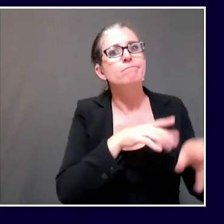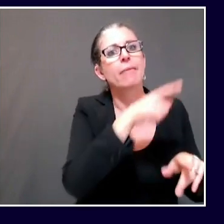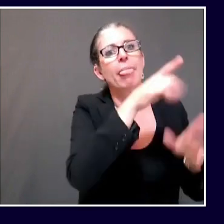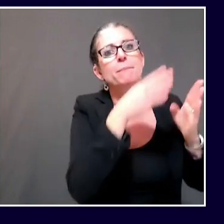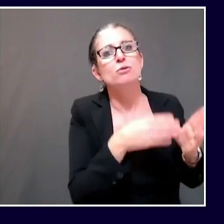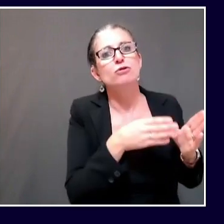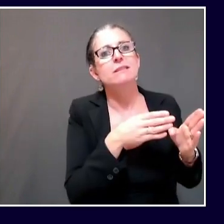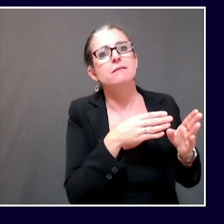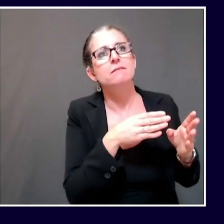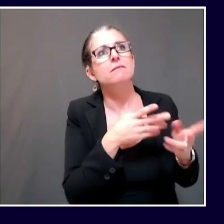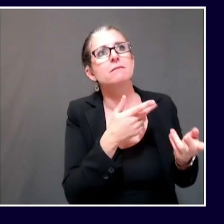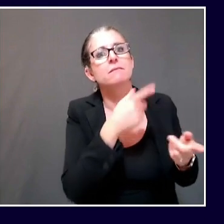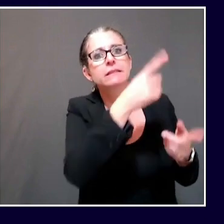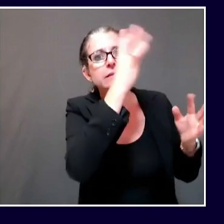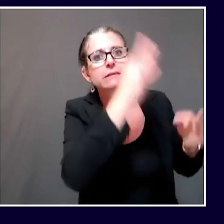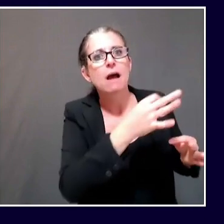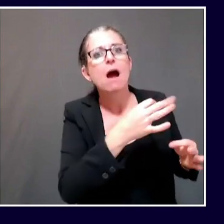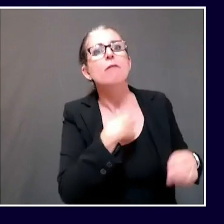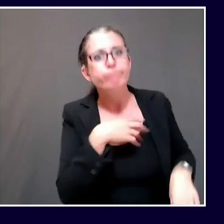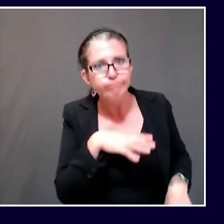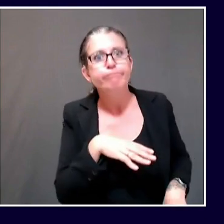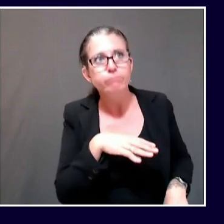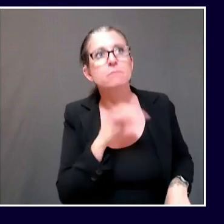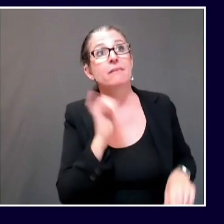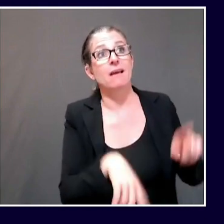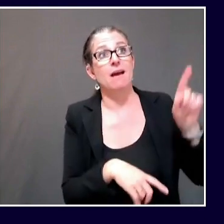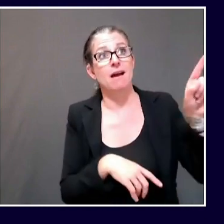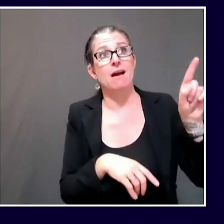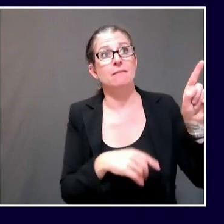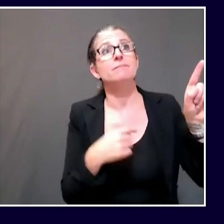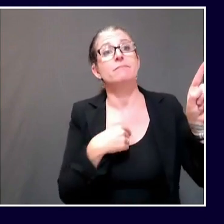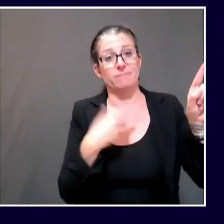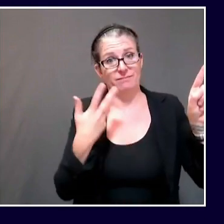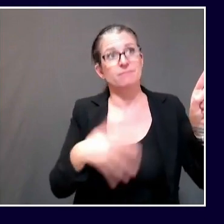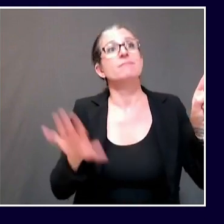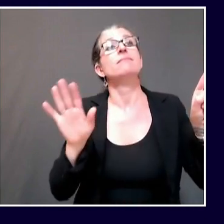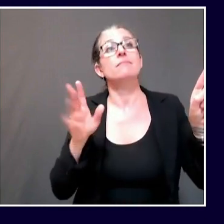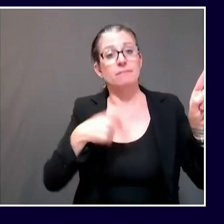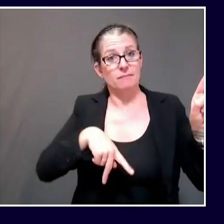many of the churches that we've been discussing. And I actually had two